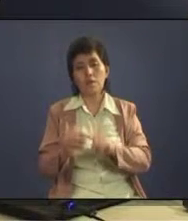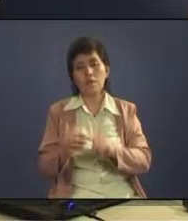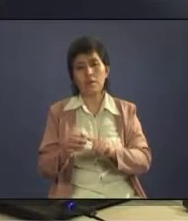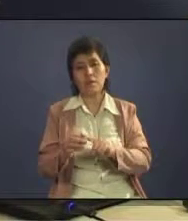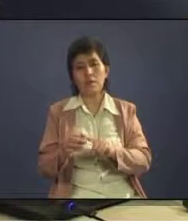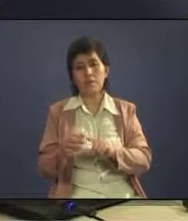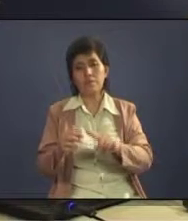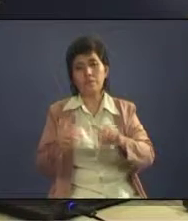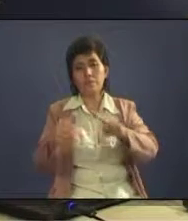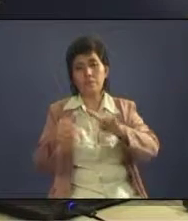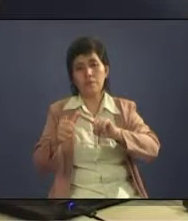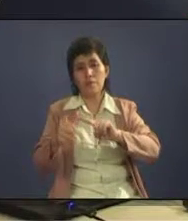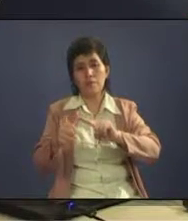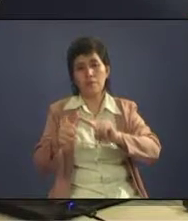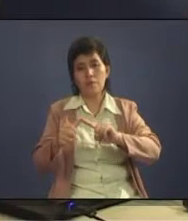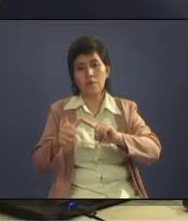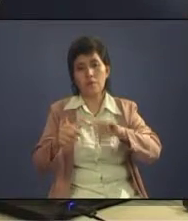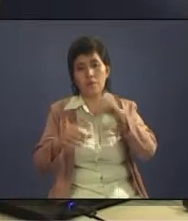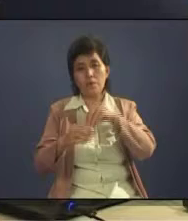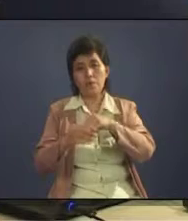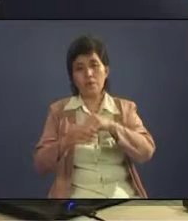violence when